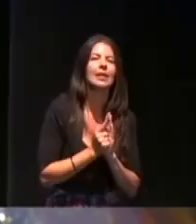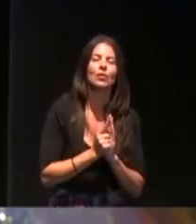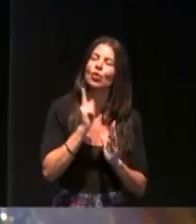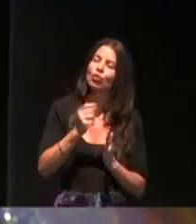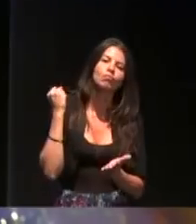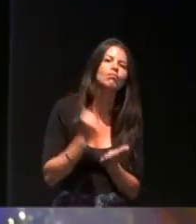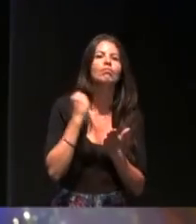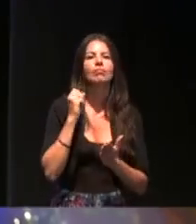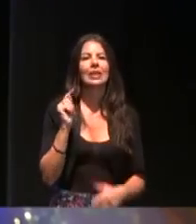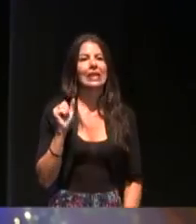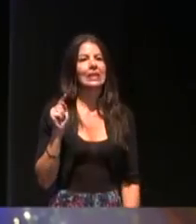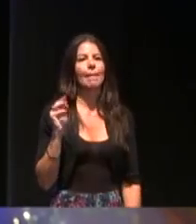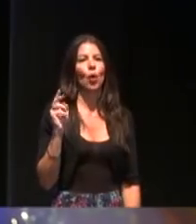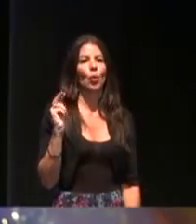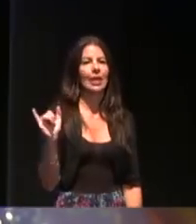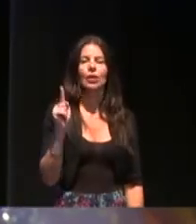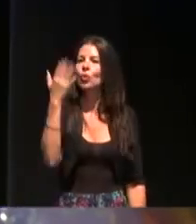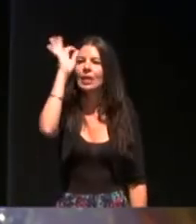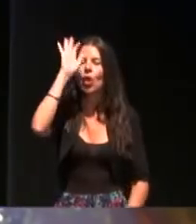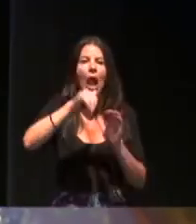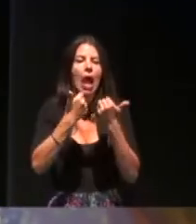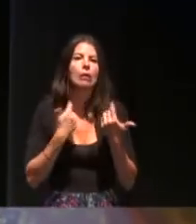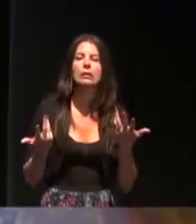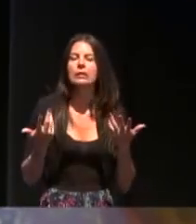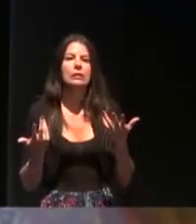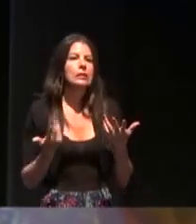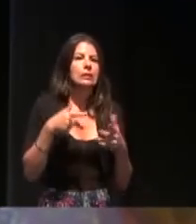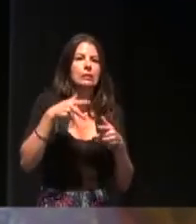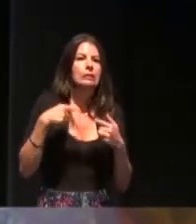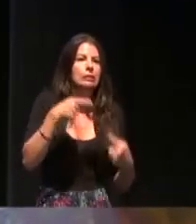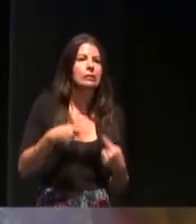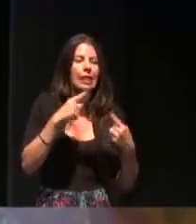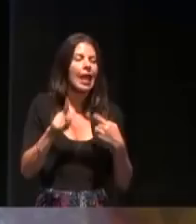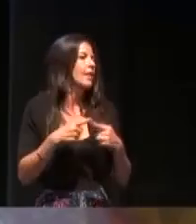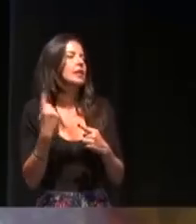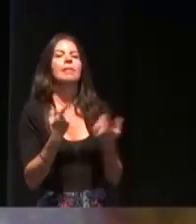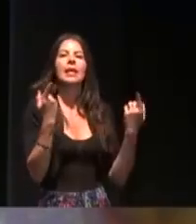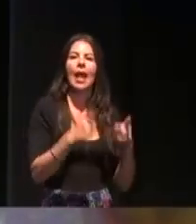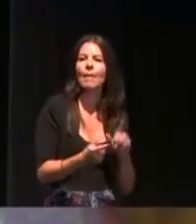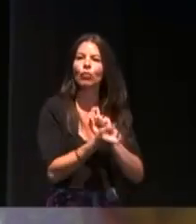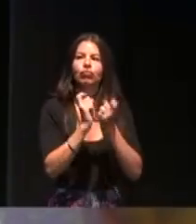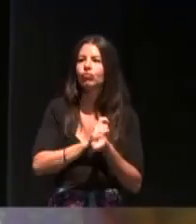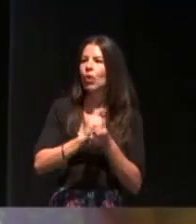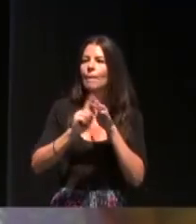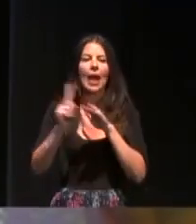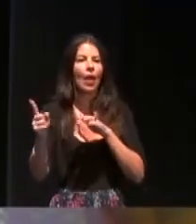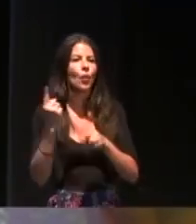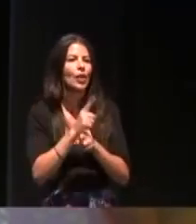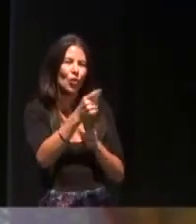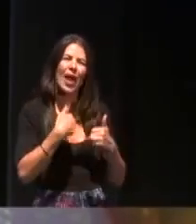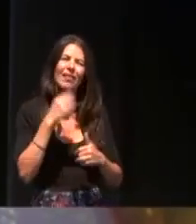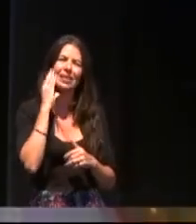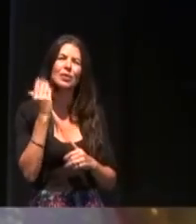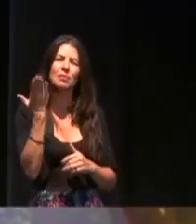testimony. Moments where you didn't know how you would get out of something, and then something happened and you got out of it. You have moments